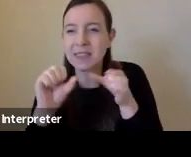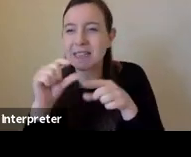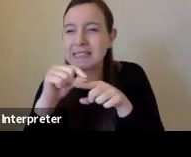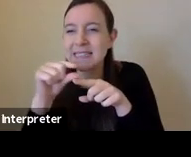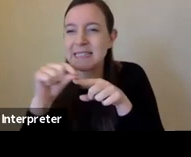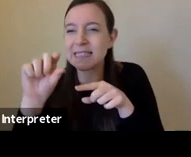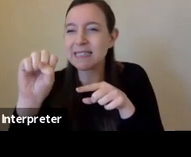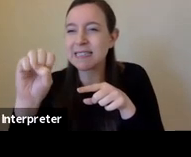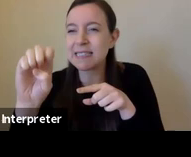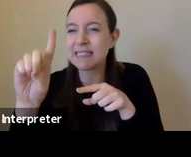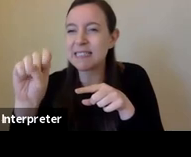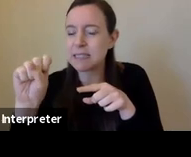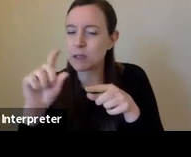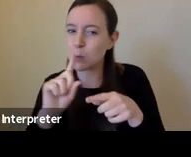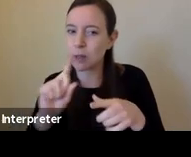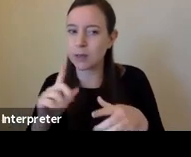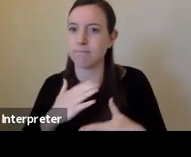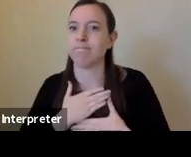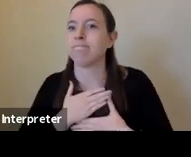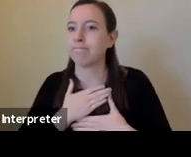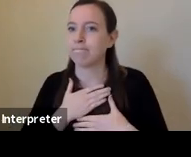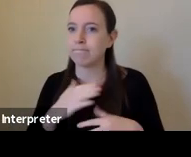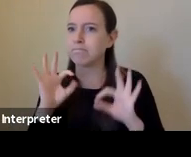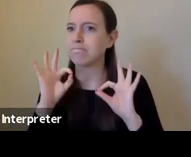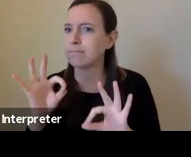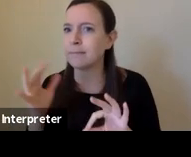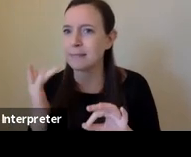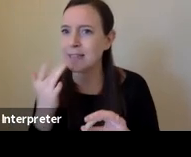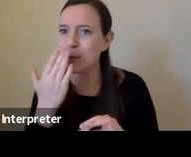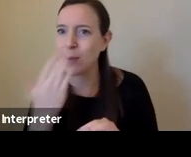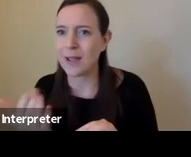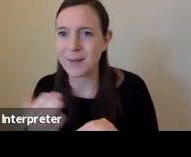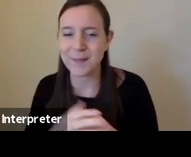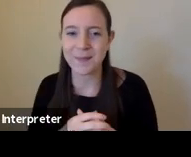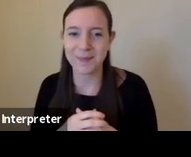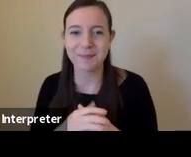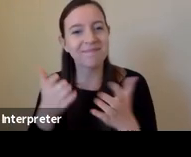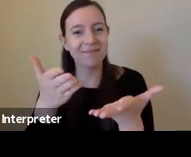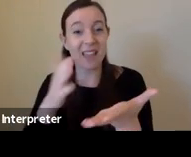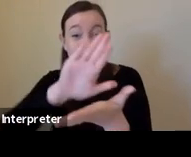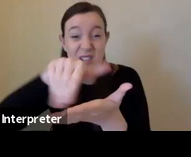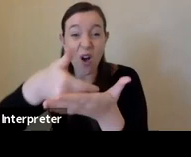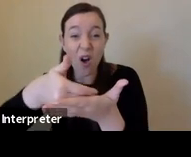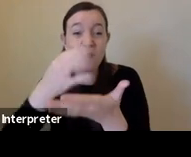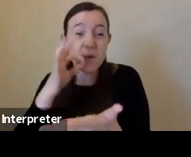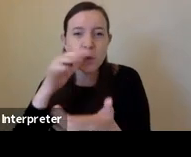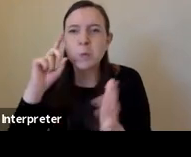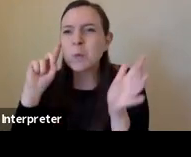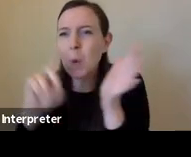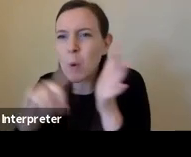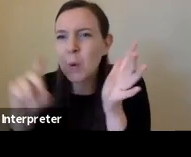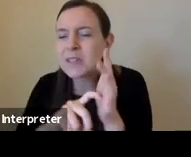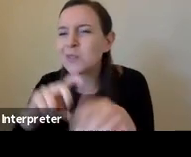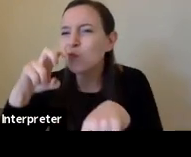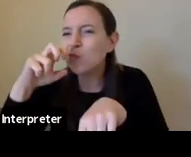very, very nice, refreshing drink. And there's all the fruit. So a lot of rocks get in there, a lot of stickers, but during